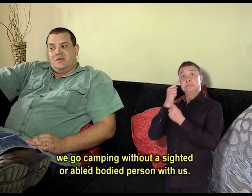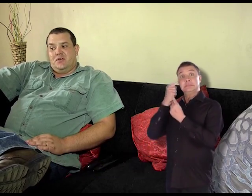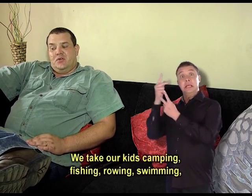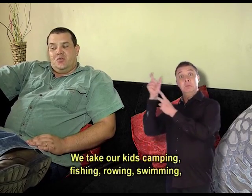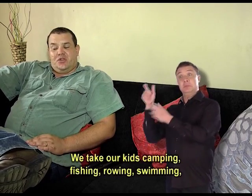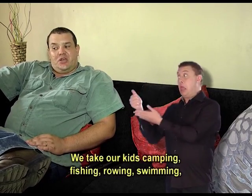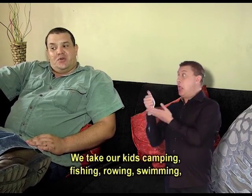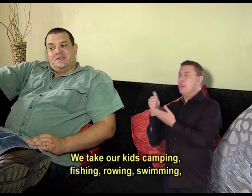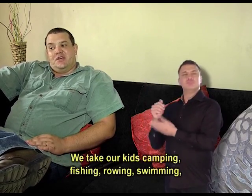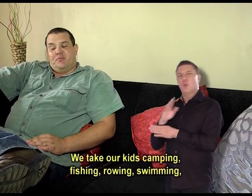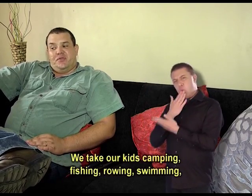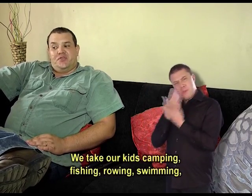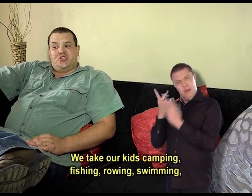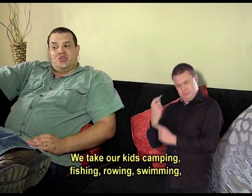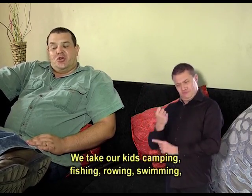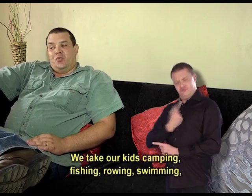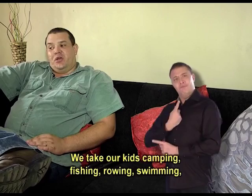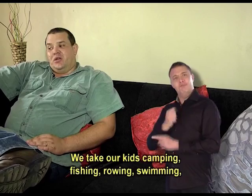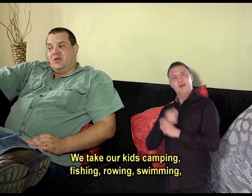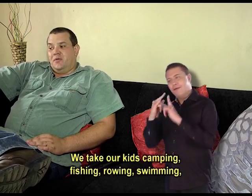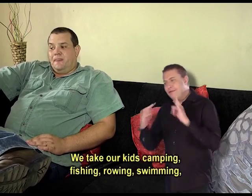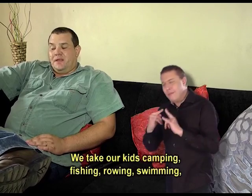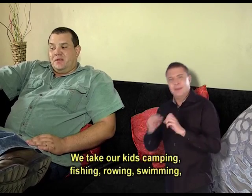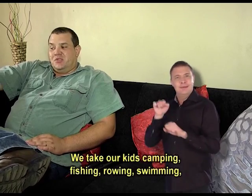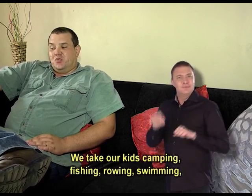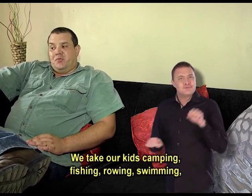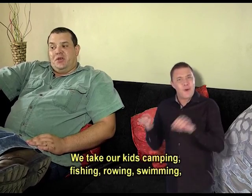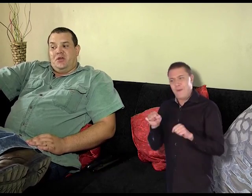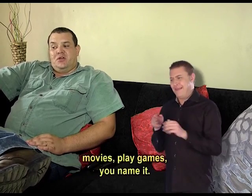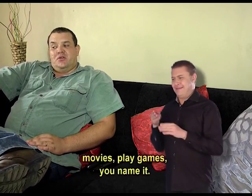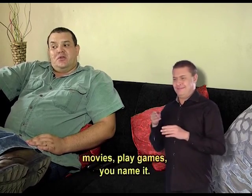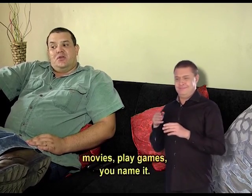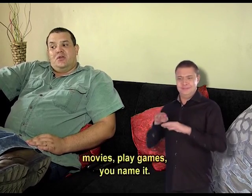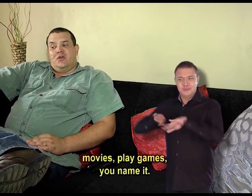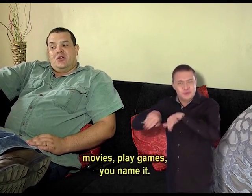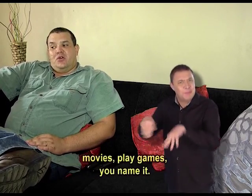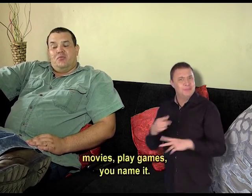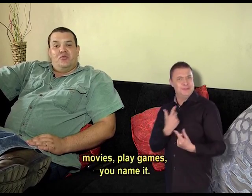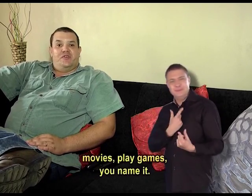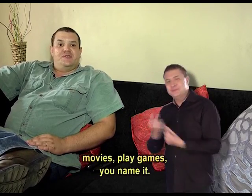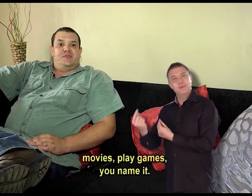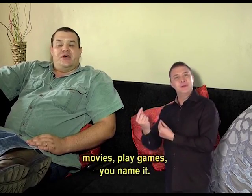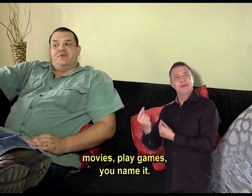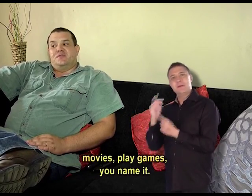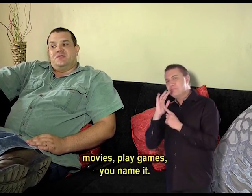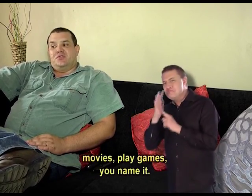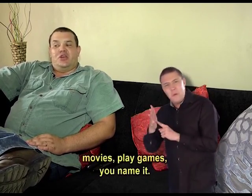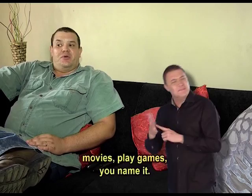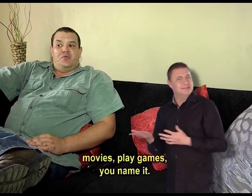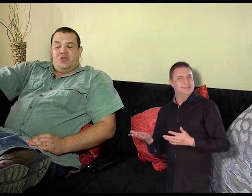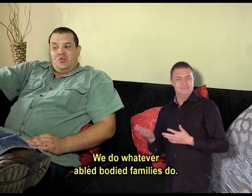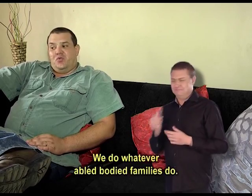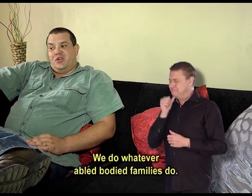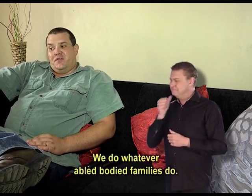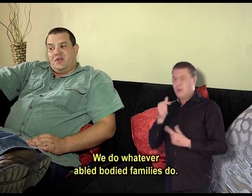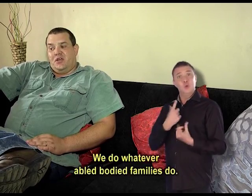us. We take our kids camping, fishing, rowing, swimming, movies, games, you name